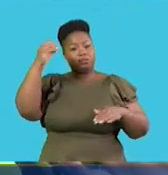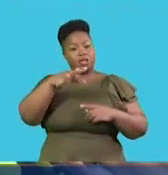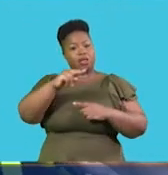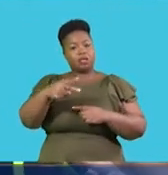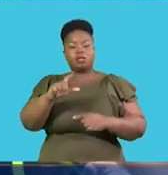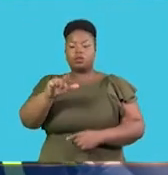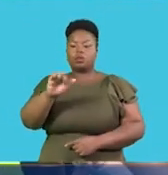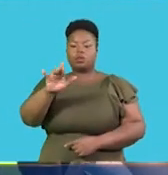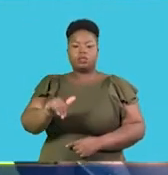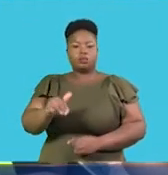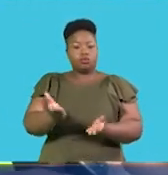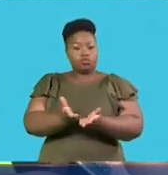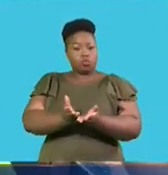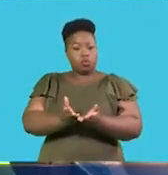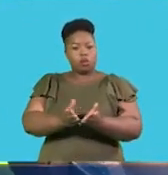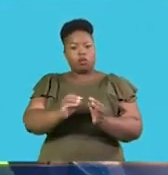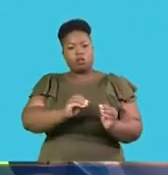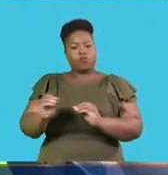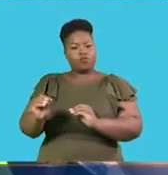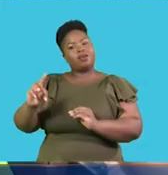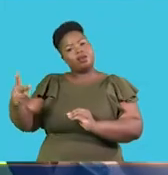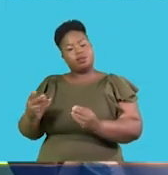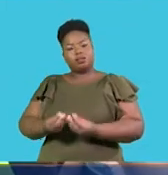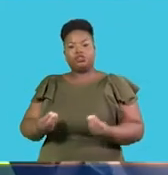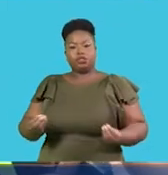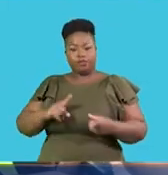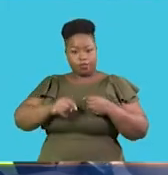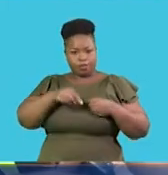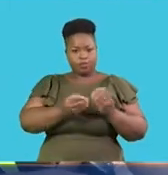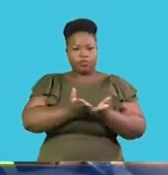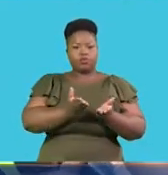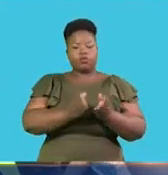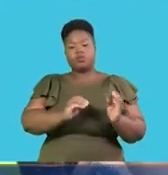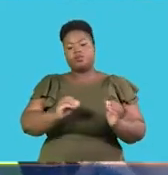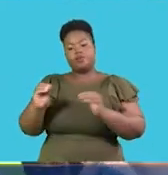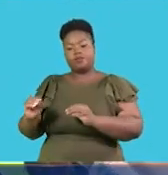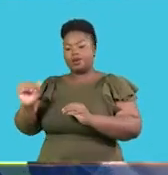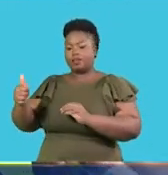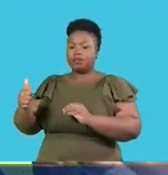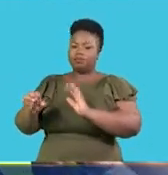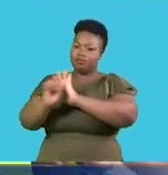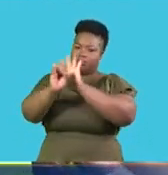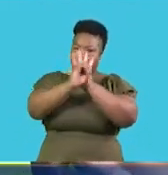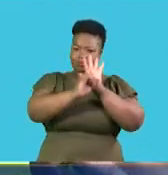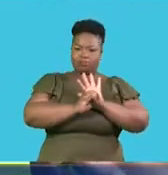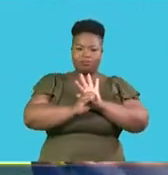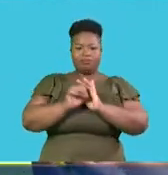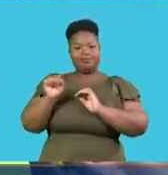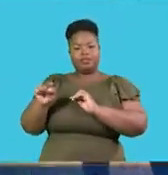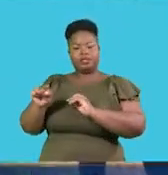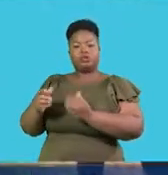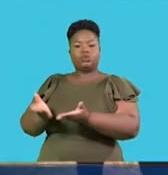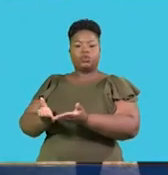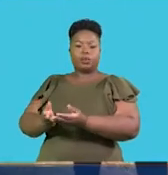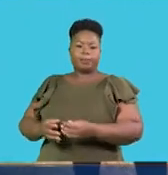in Loli, we will be removing quite a number of kids from this school and other schools that we've identified into that satellite